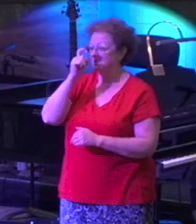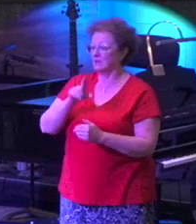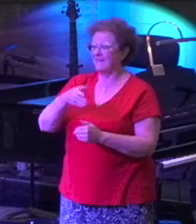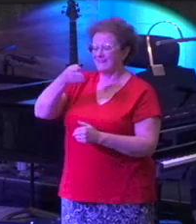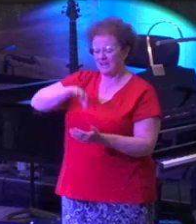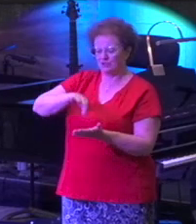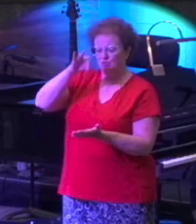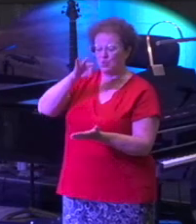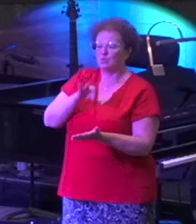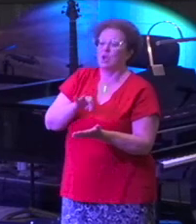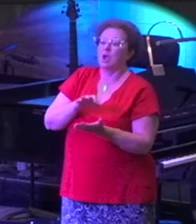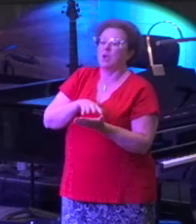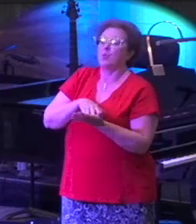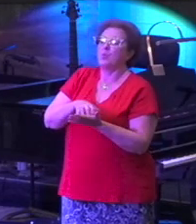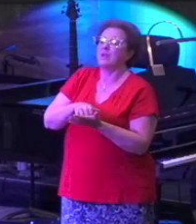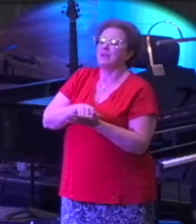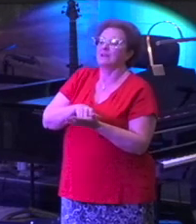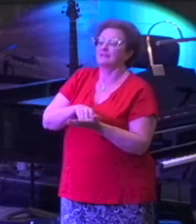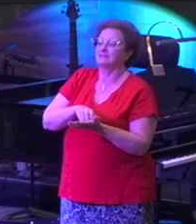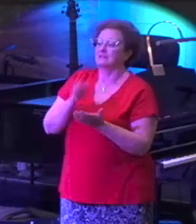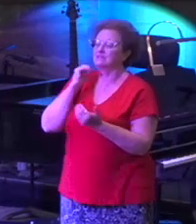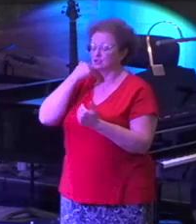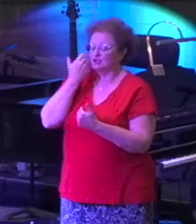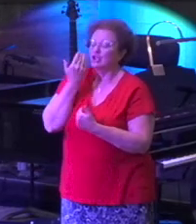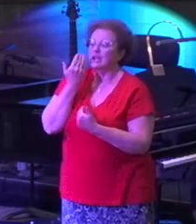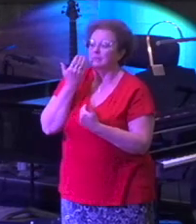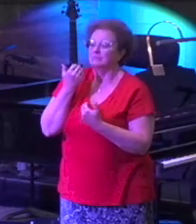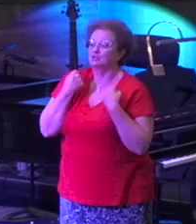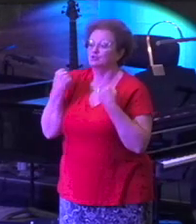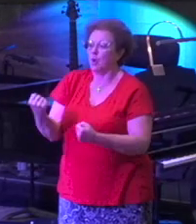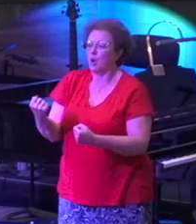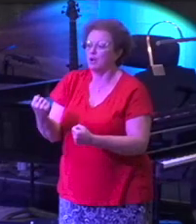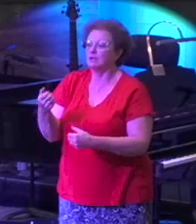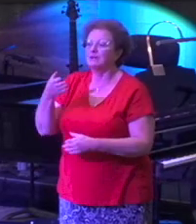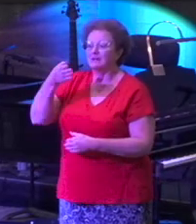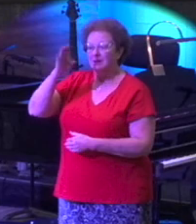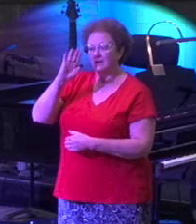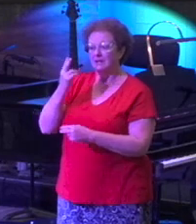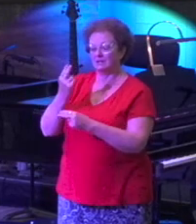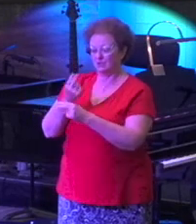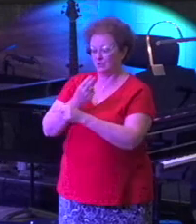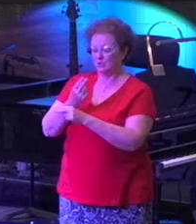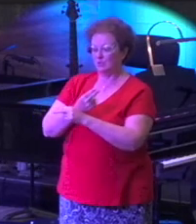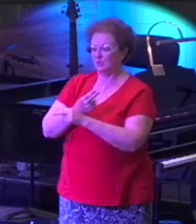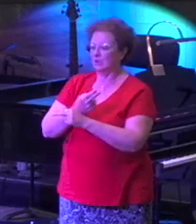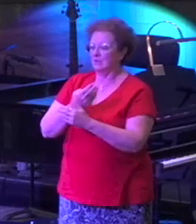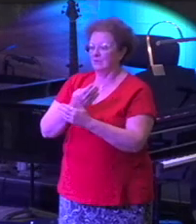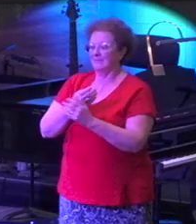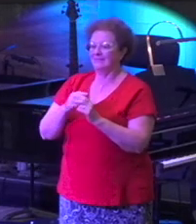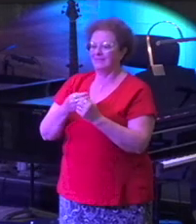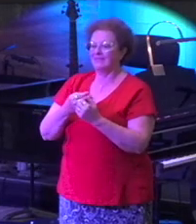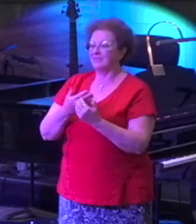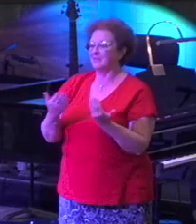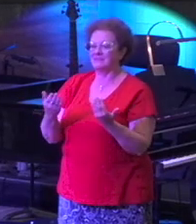the strong. God chose what is low and despised in the world to shame the things that are not, to bring to nothing